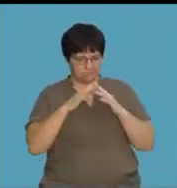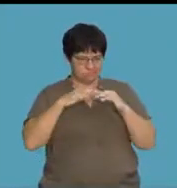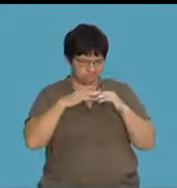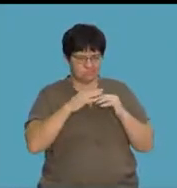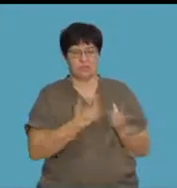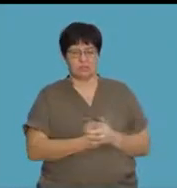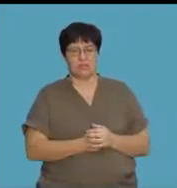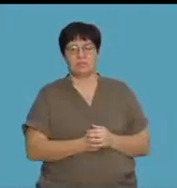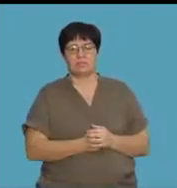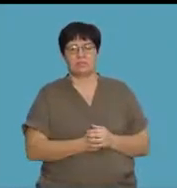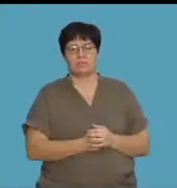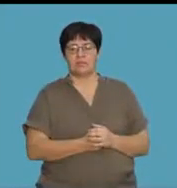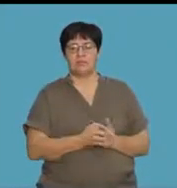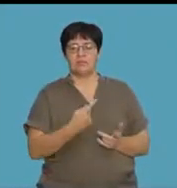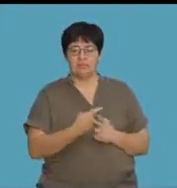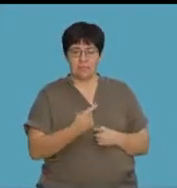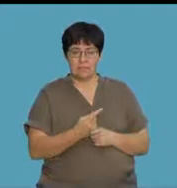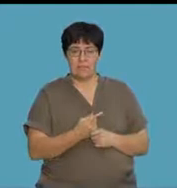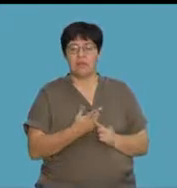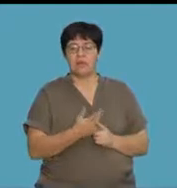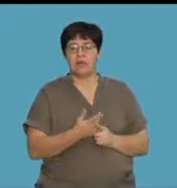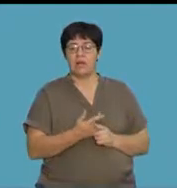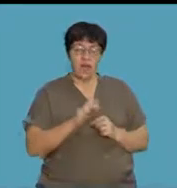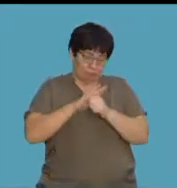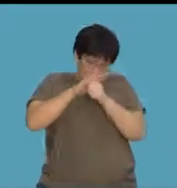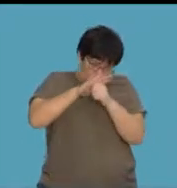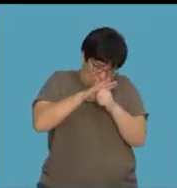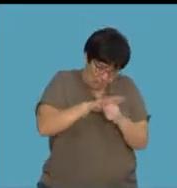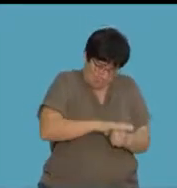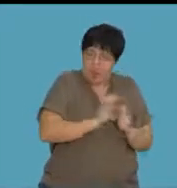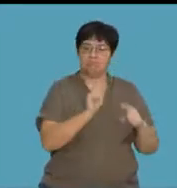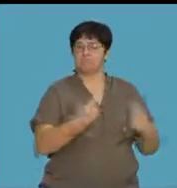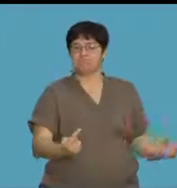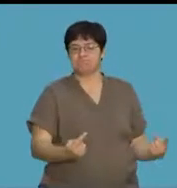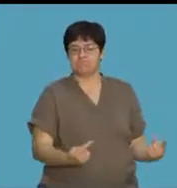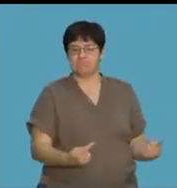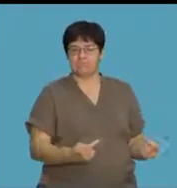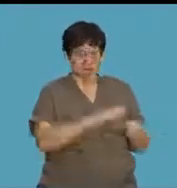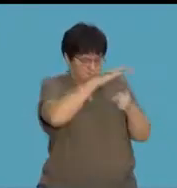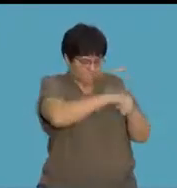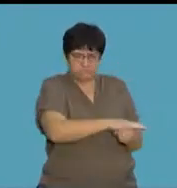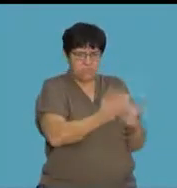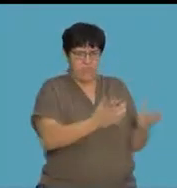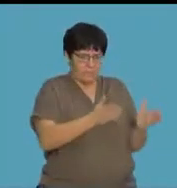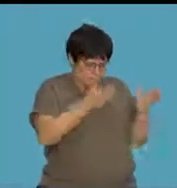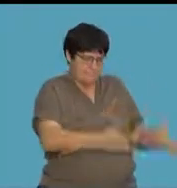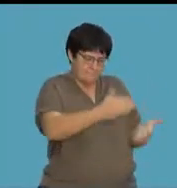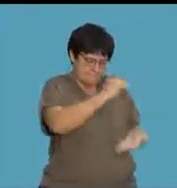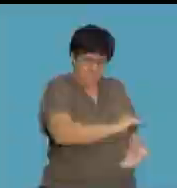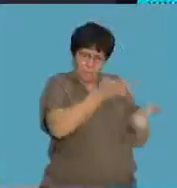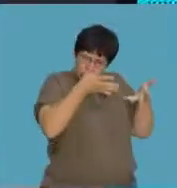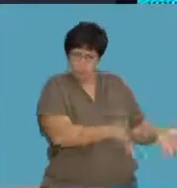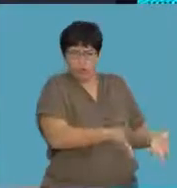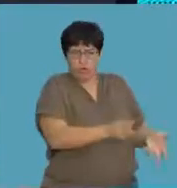comes together in that way. And also, they are generally incompressible. What does it mean when we say solids are